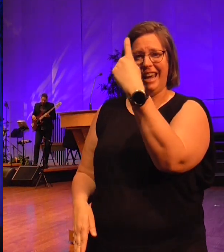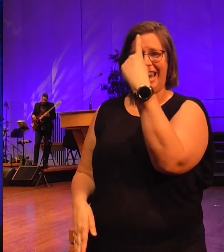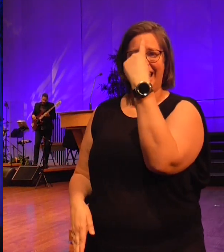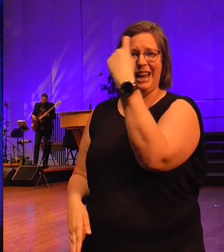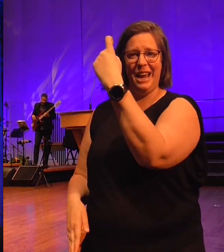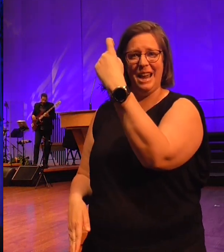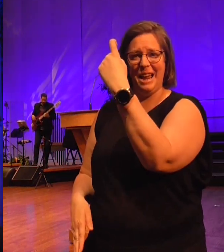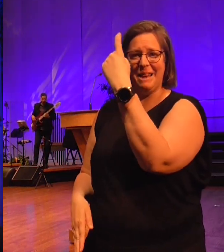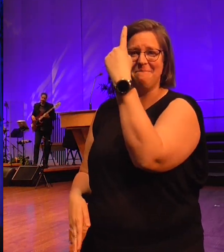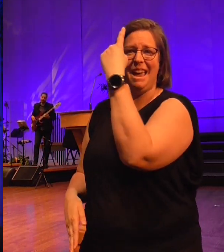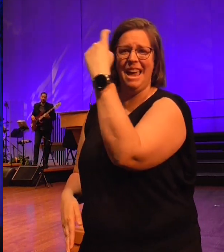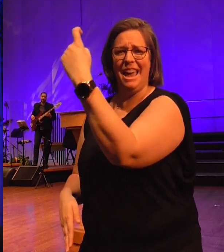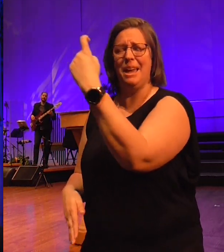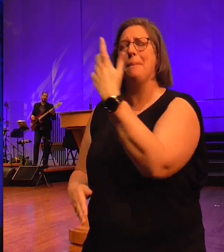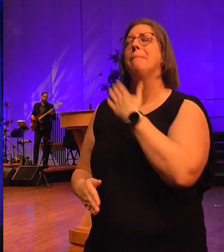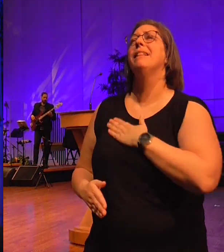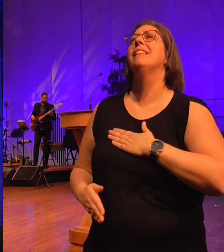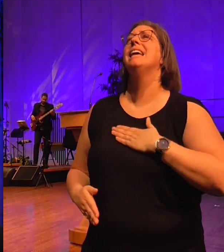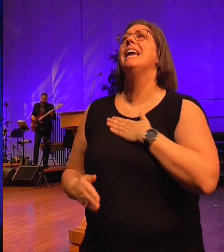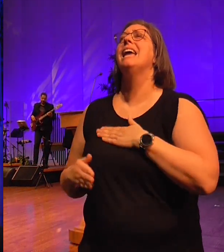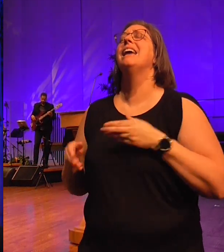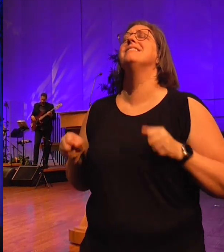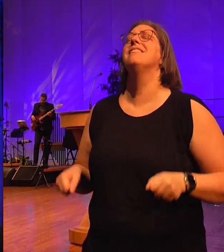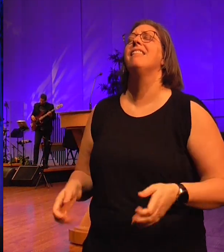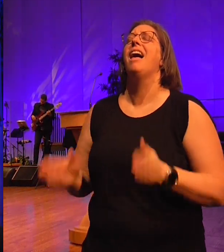dream. Oh, please let me